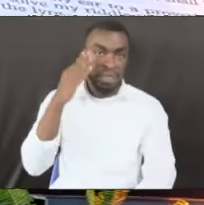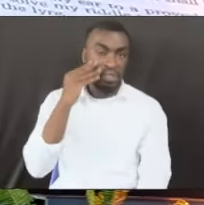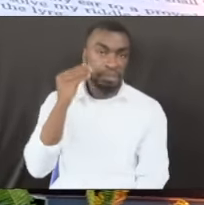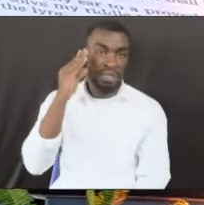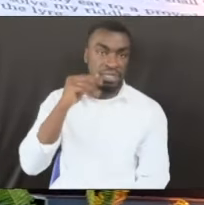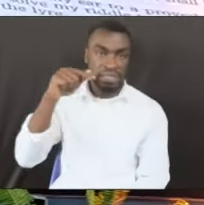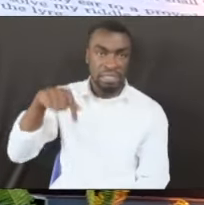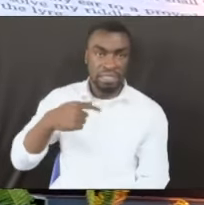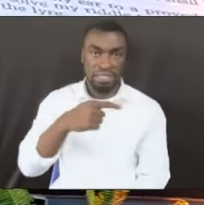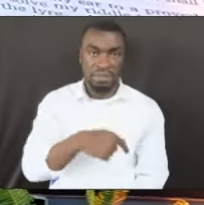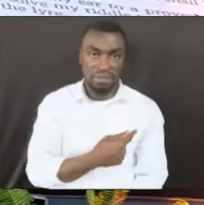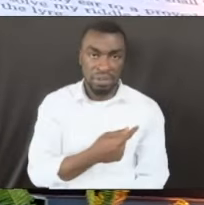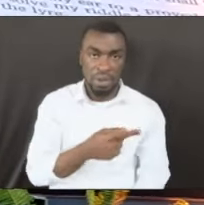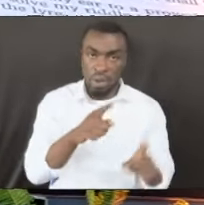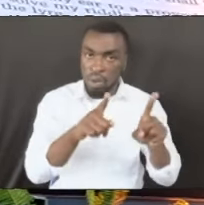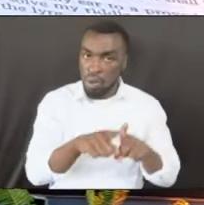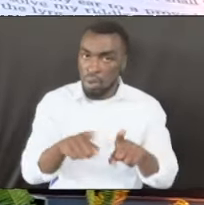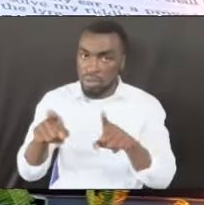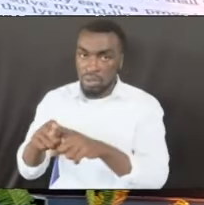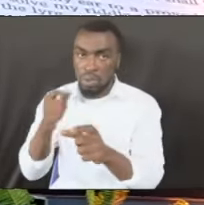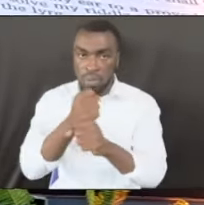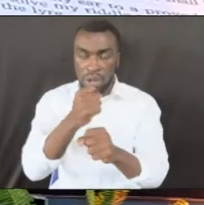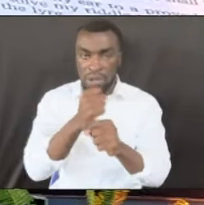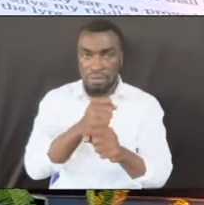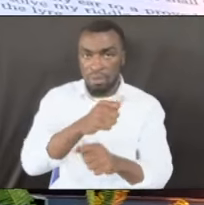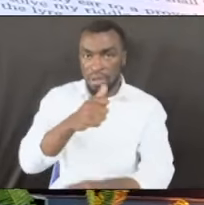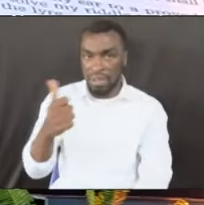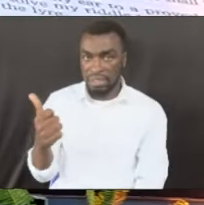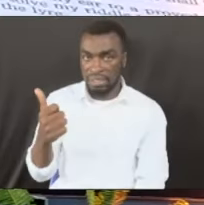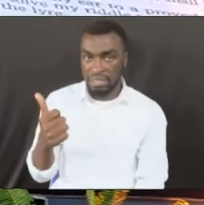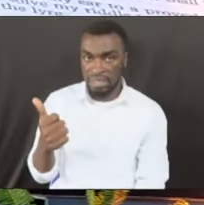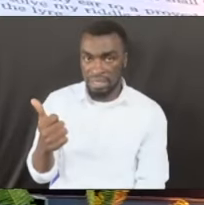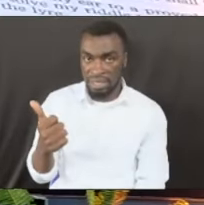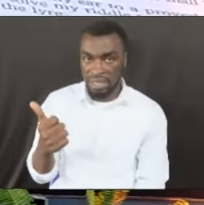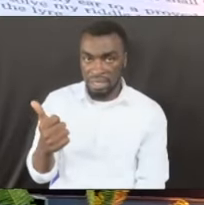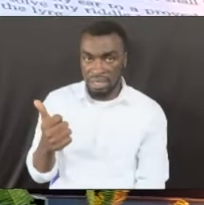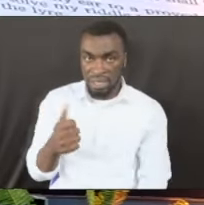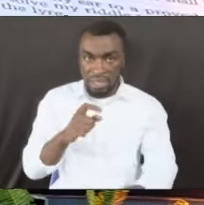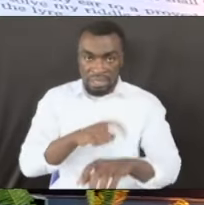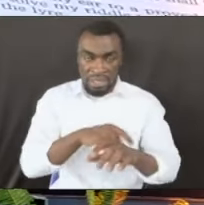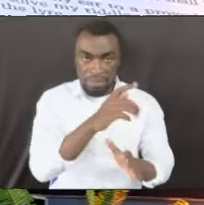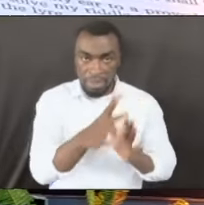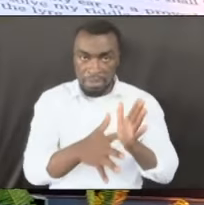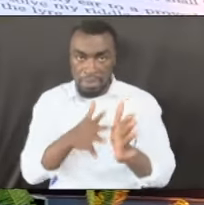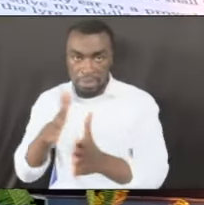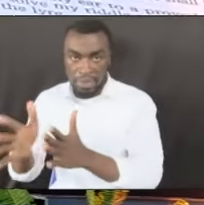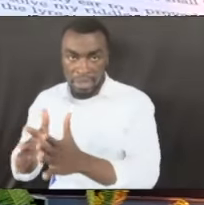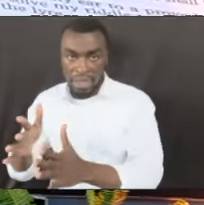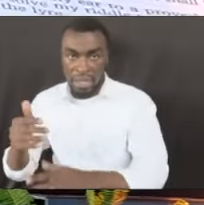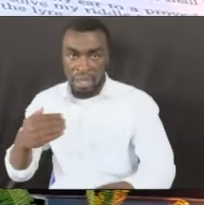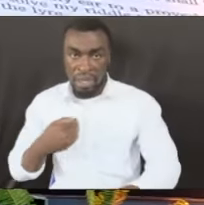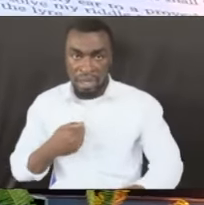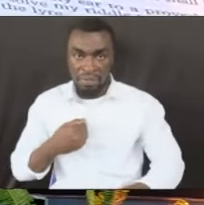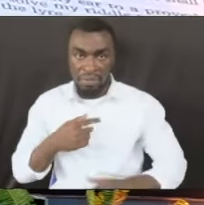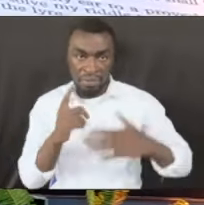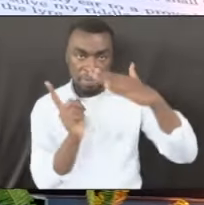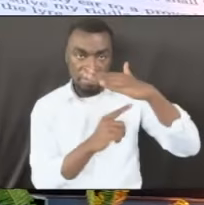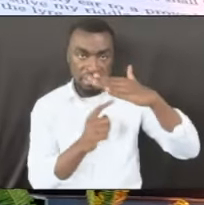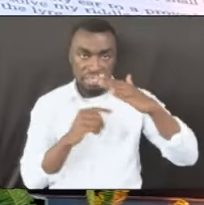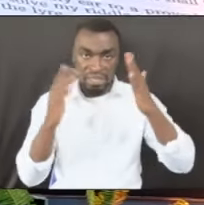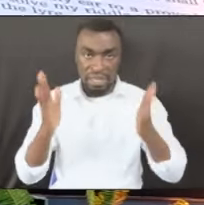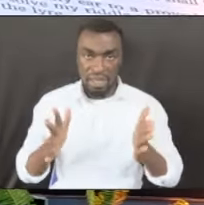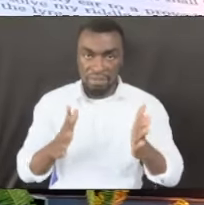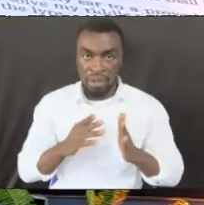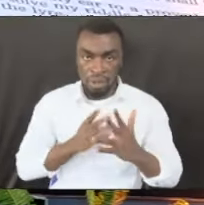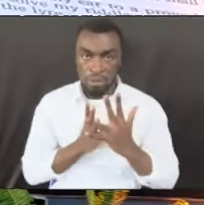themselves and to work for others. When they are prepared to sustain the minister by their prayers